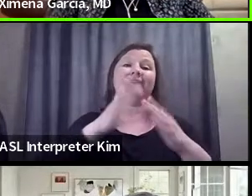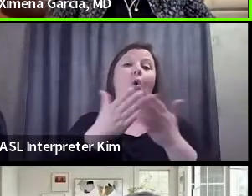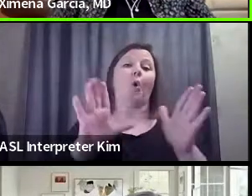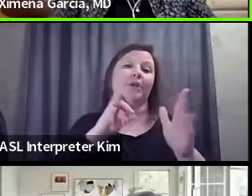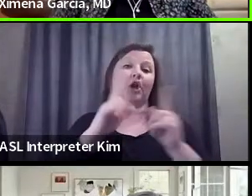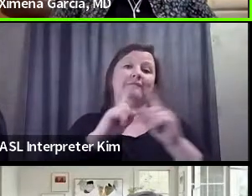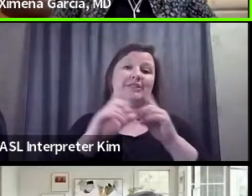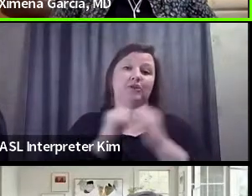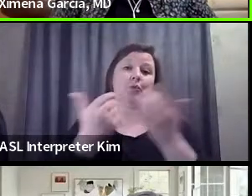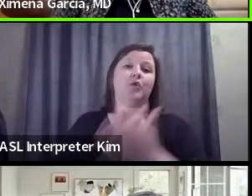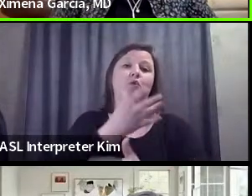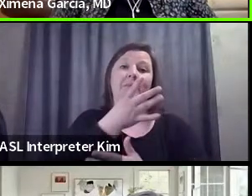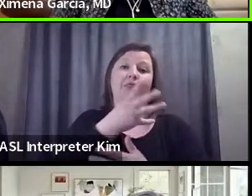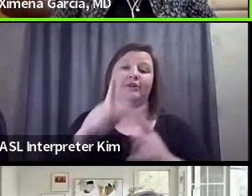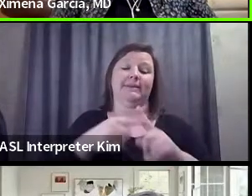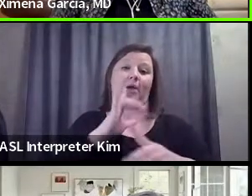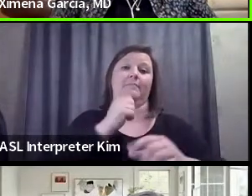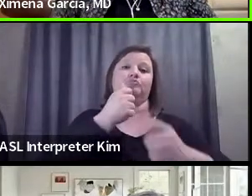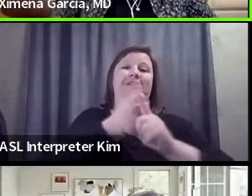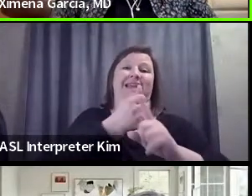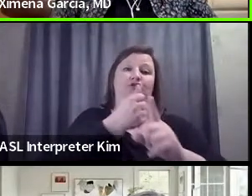Wonderful. Welcome.